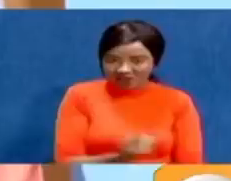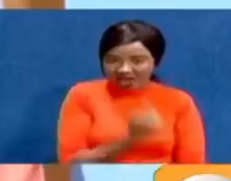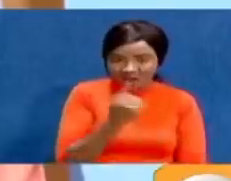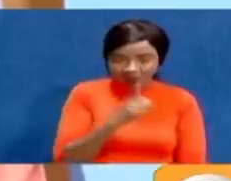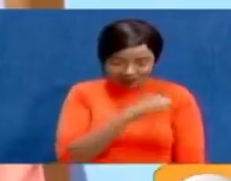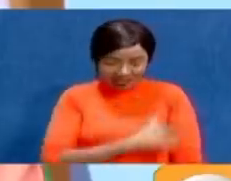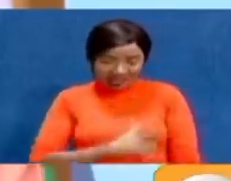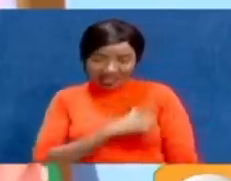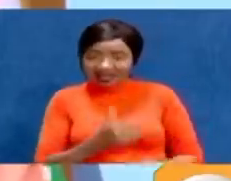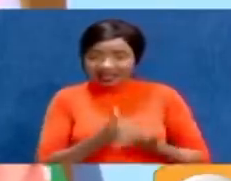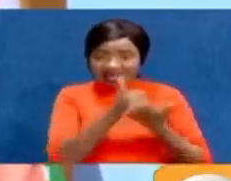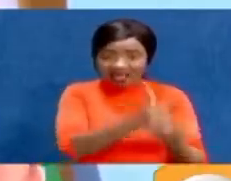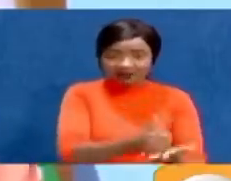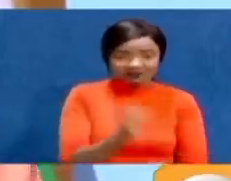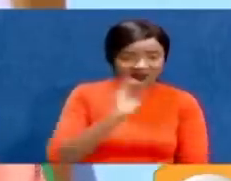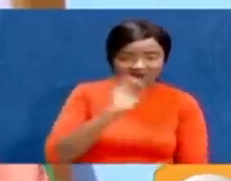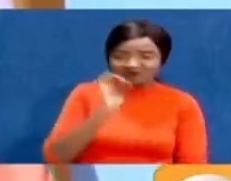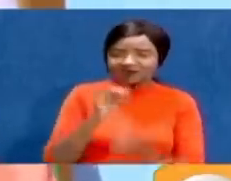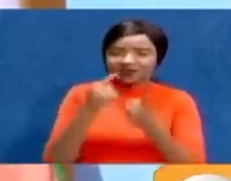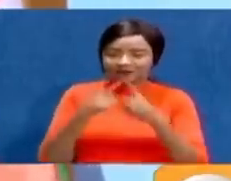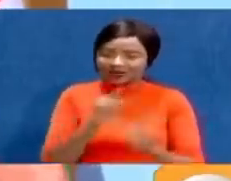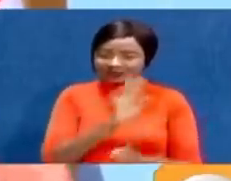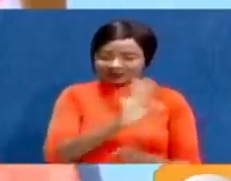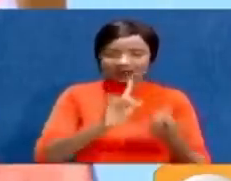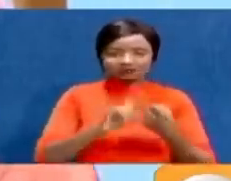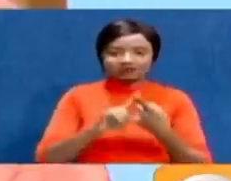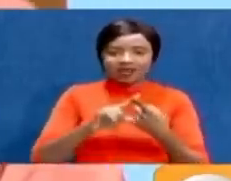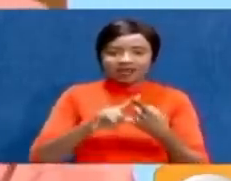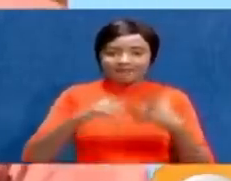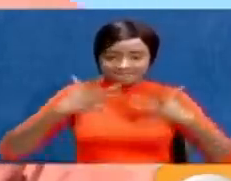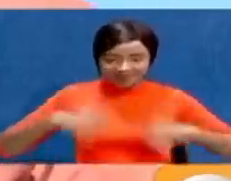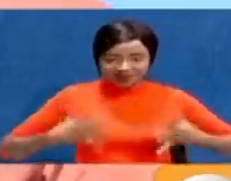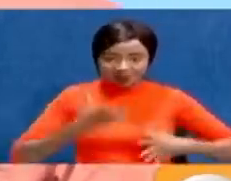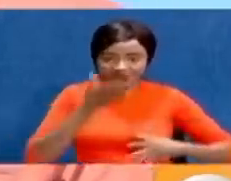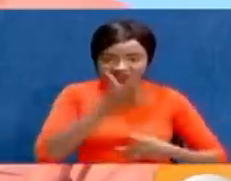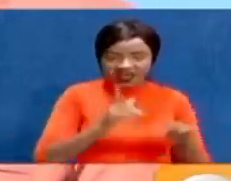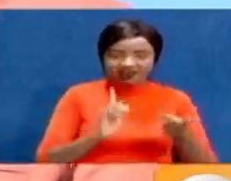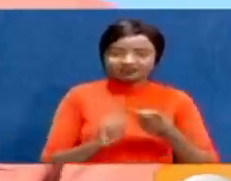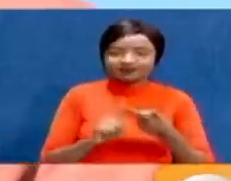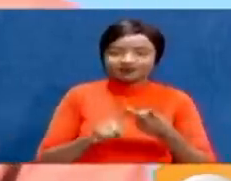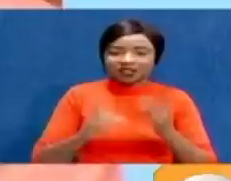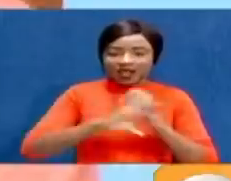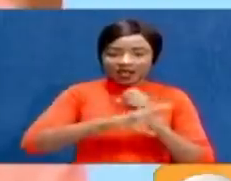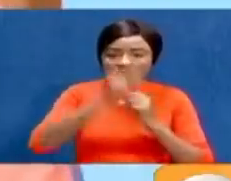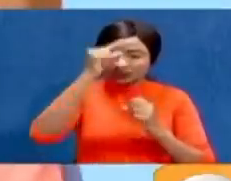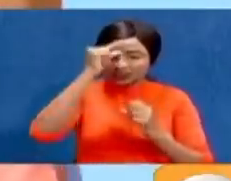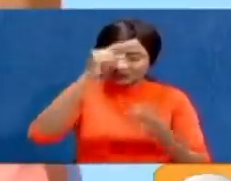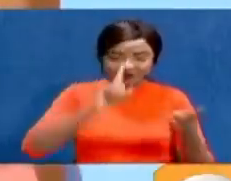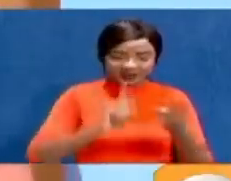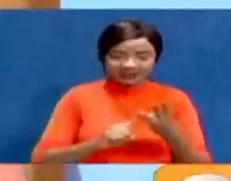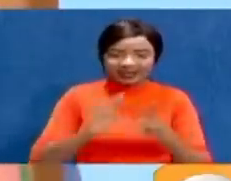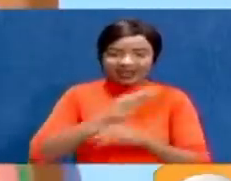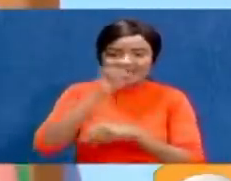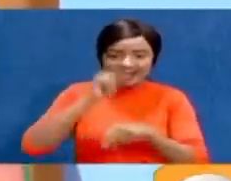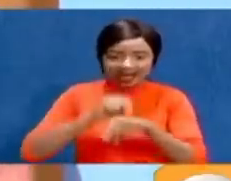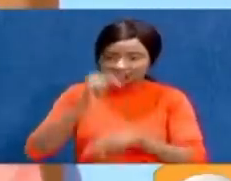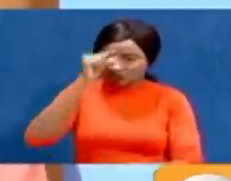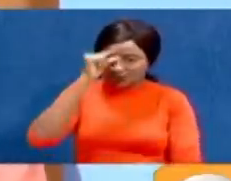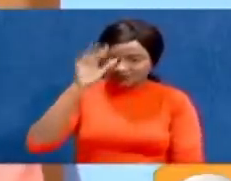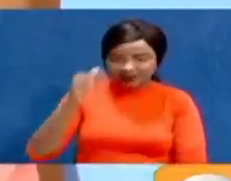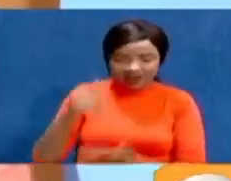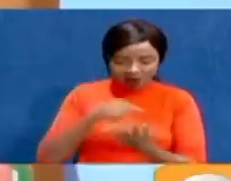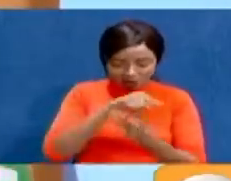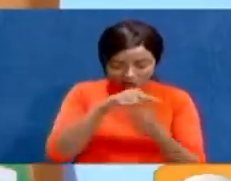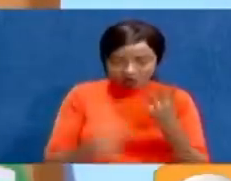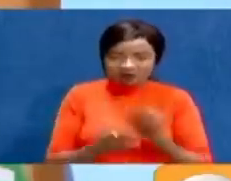cooperation between the county government and its residents, as well as the national government. I can tell you for a